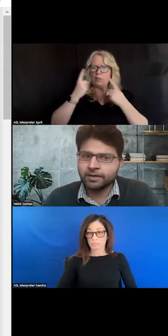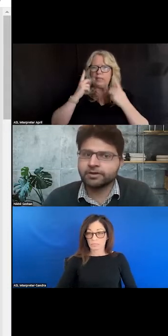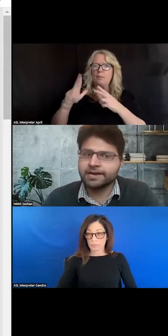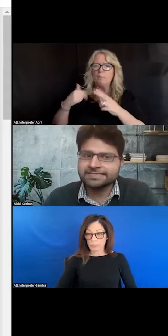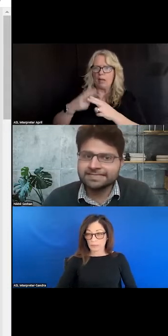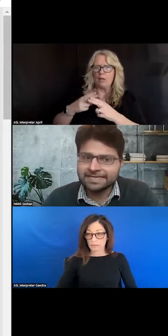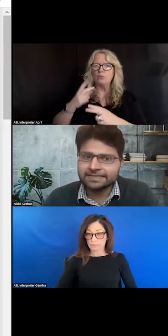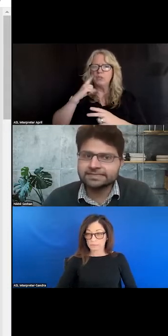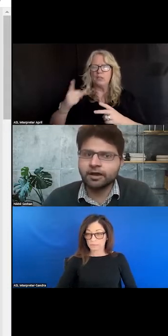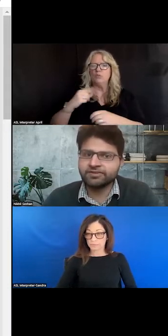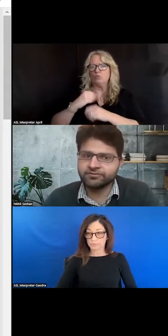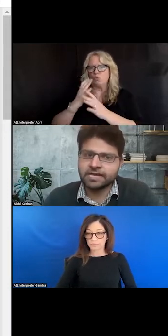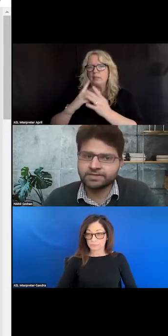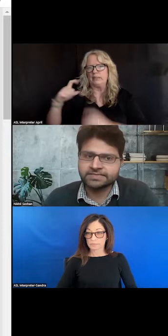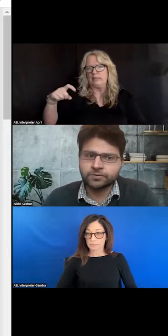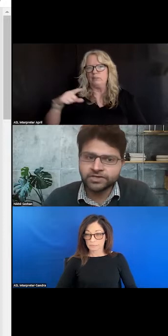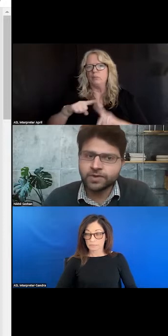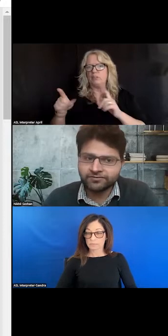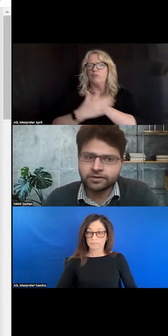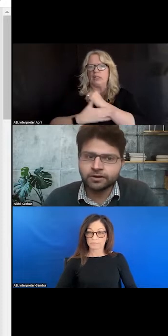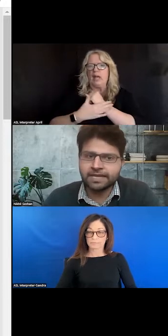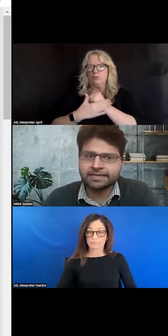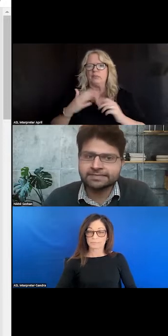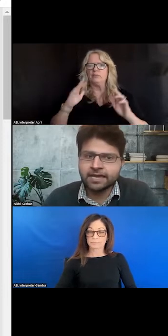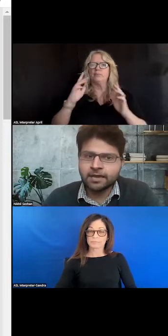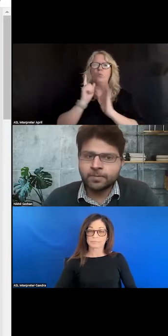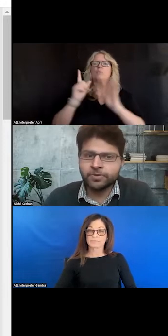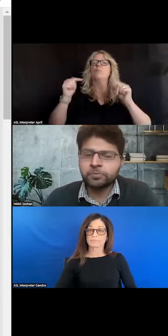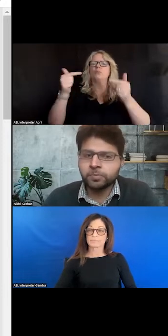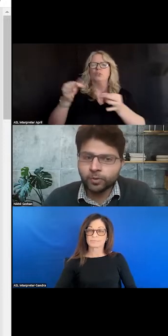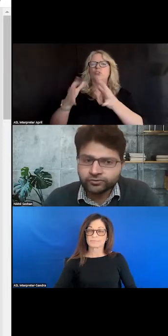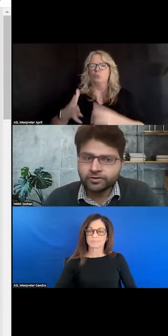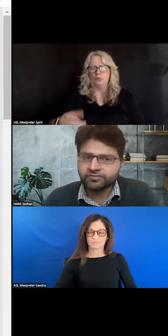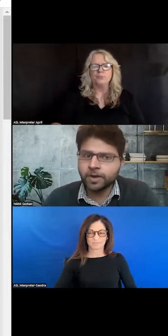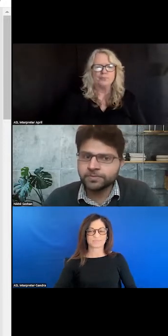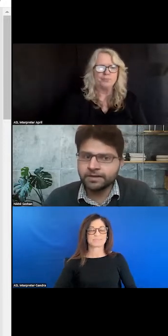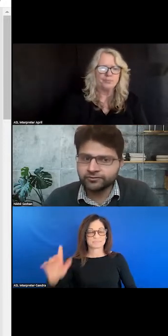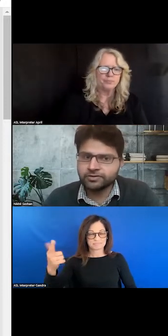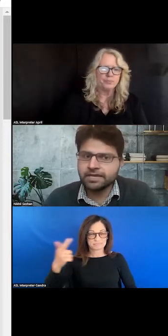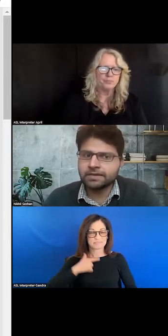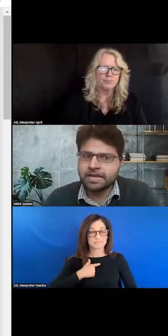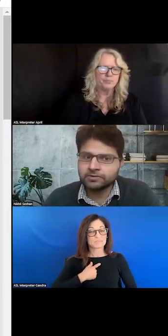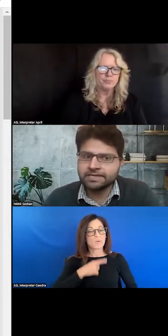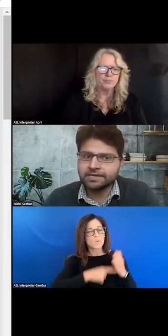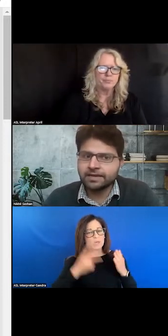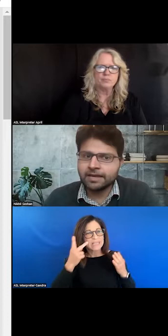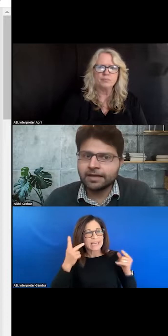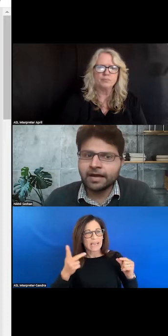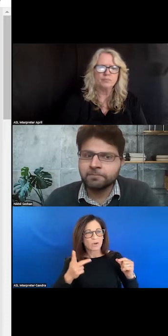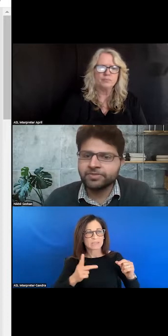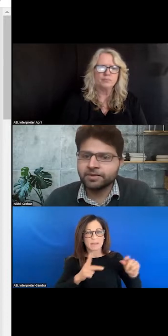the crisis needs of different counties. So what you have here is the proportion of population in a